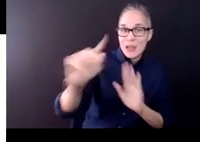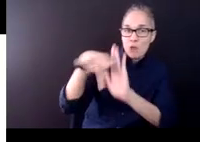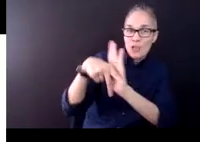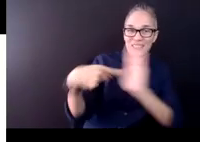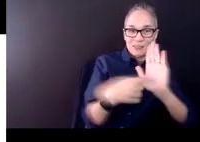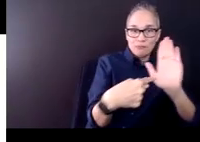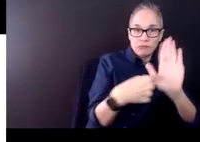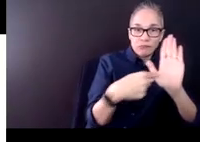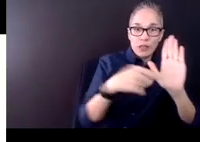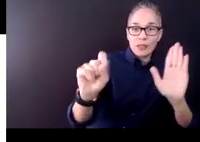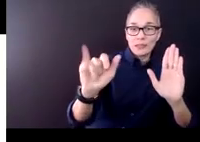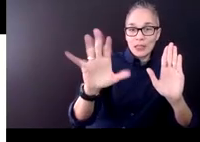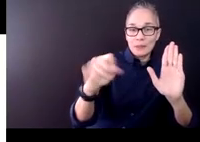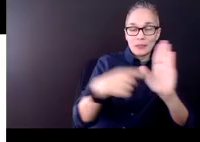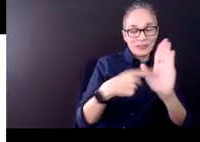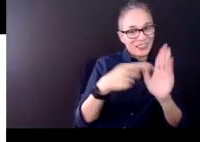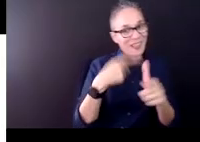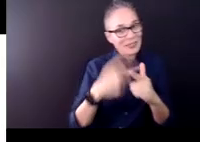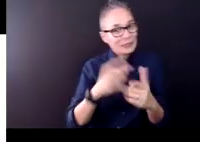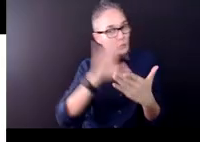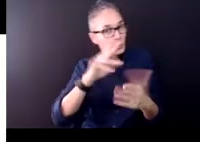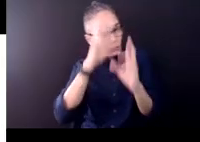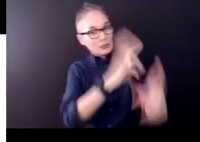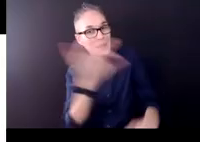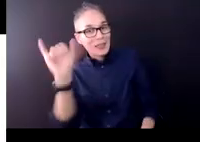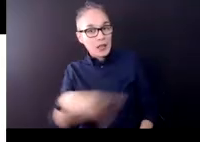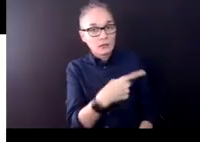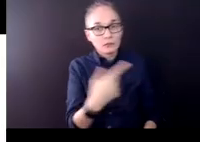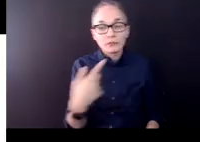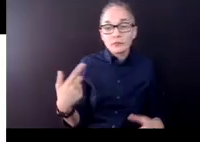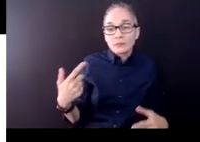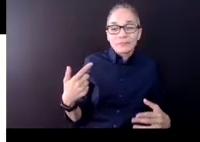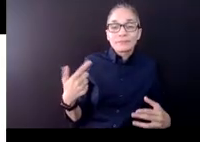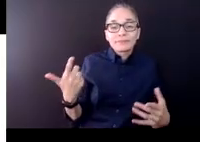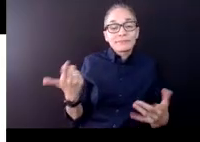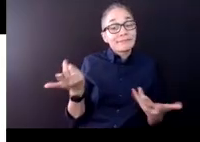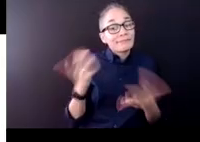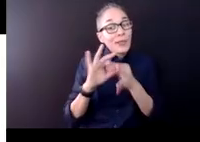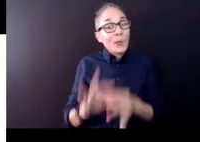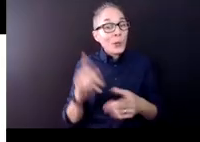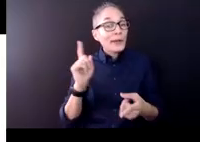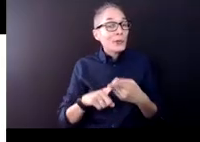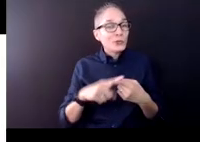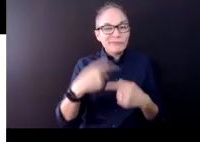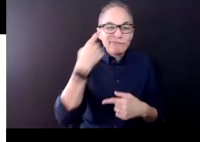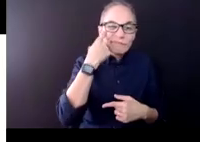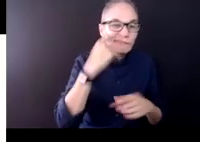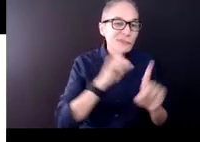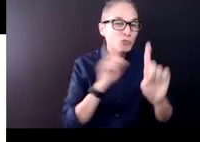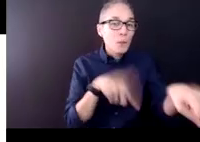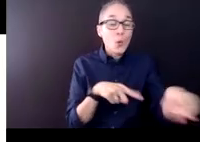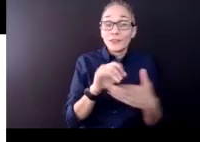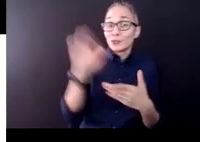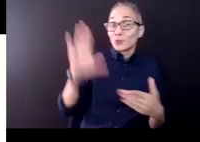students they just need to respect the policy, right? I know, again, according to some recent reports, students